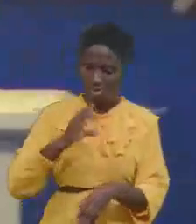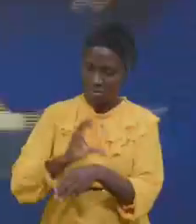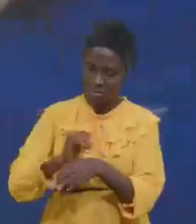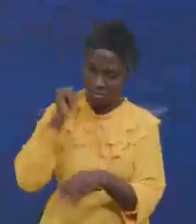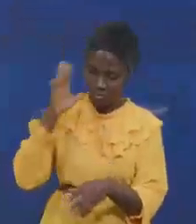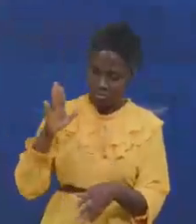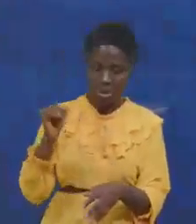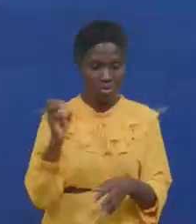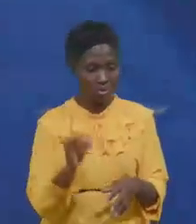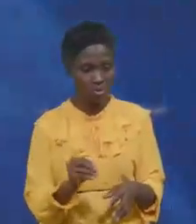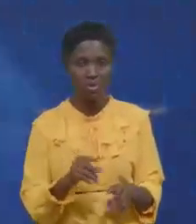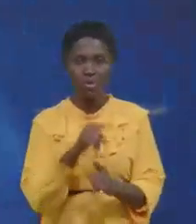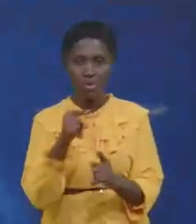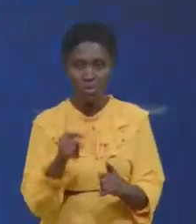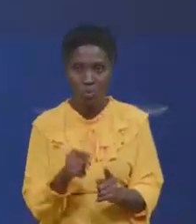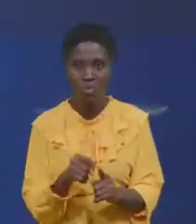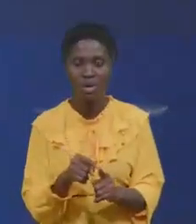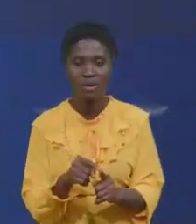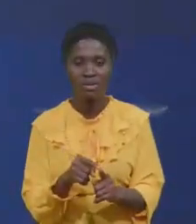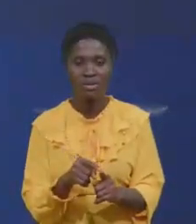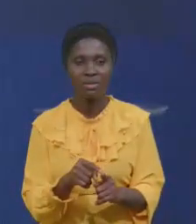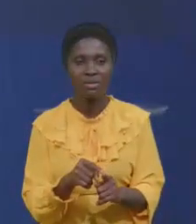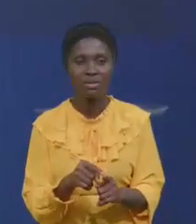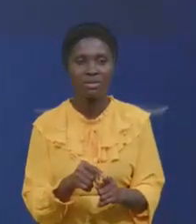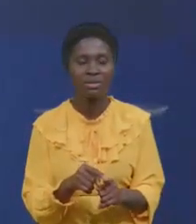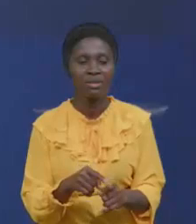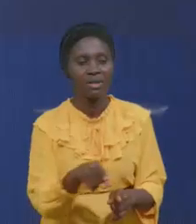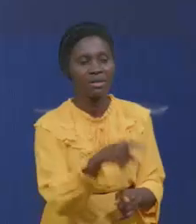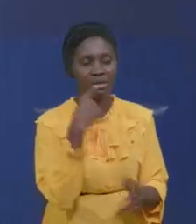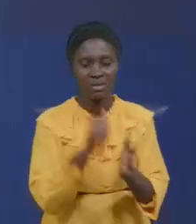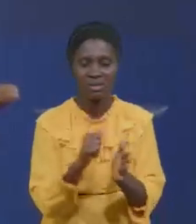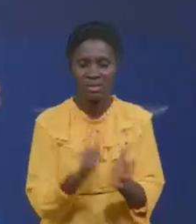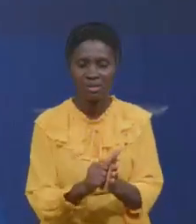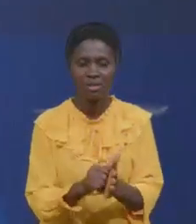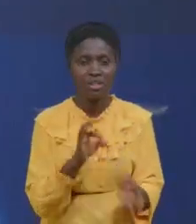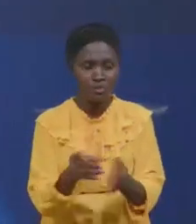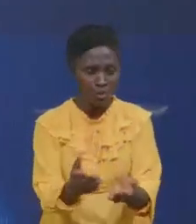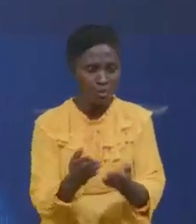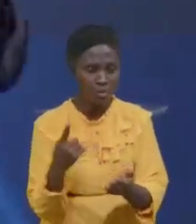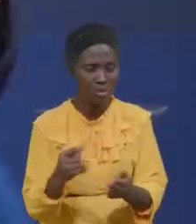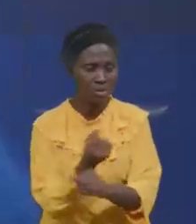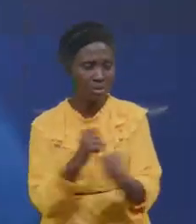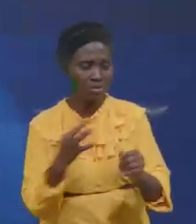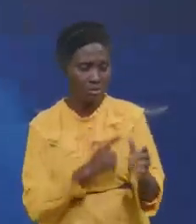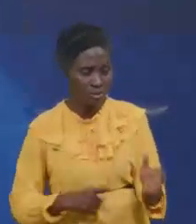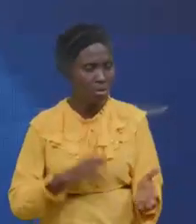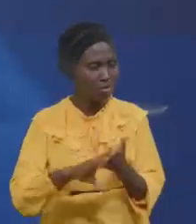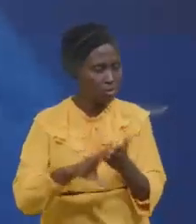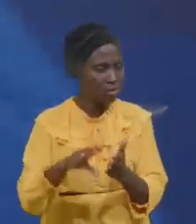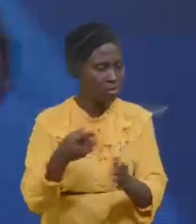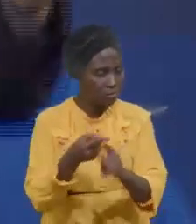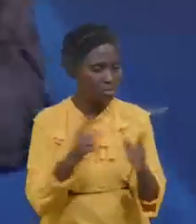so when I say, if you want the salvation of the Lord, the forgiveness of the Lord, where are you